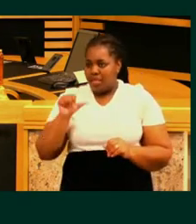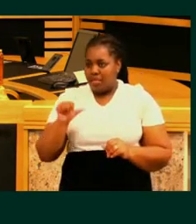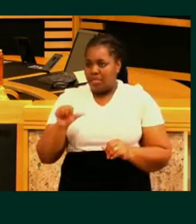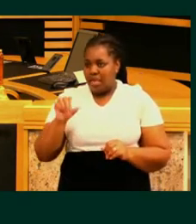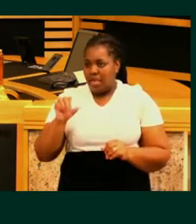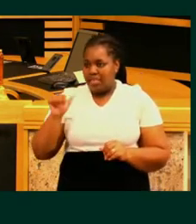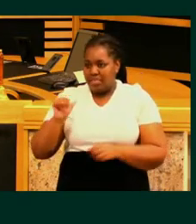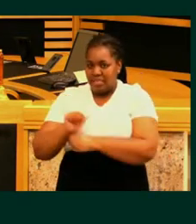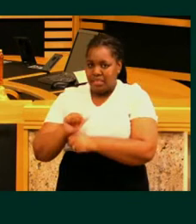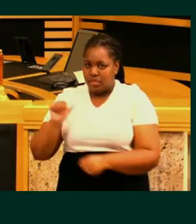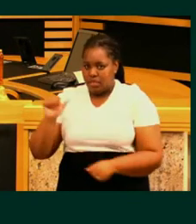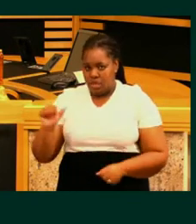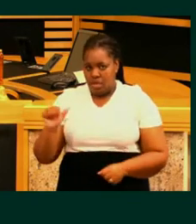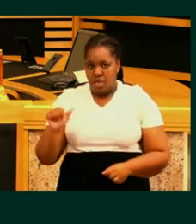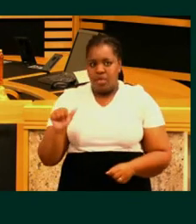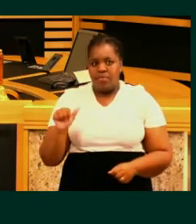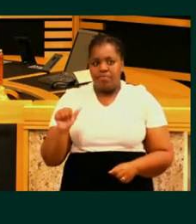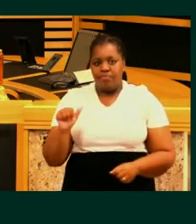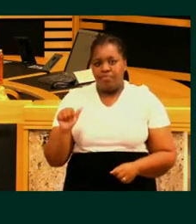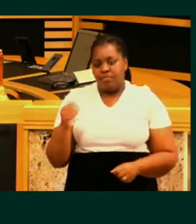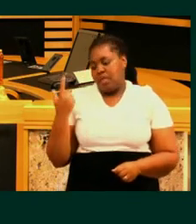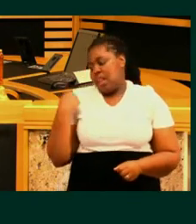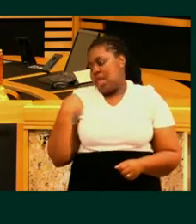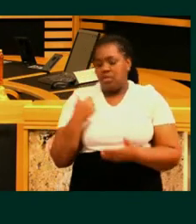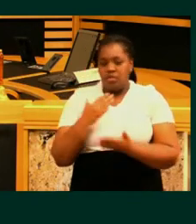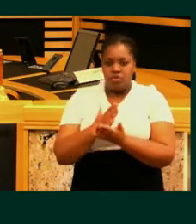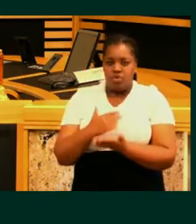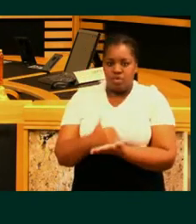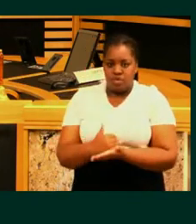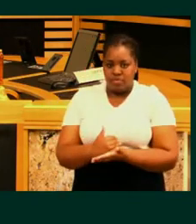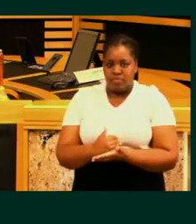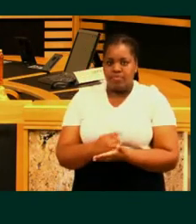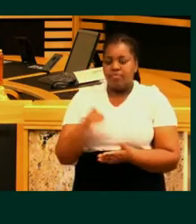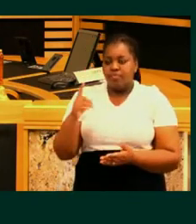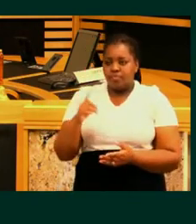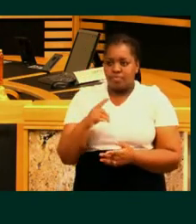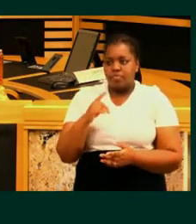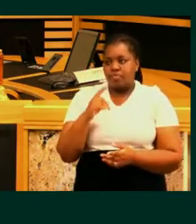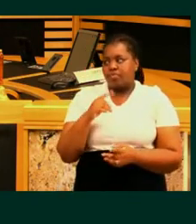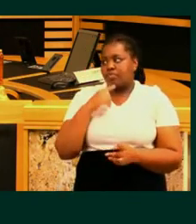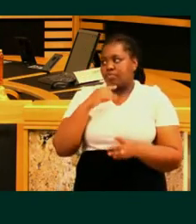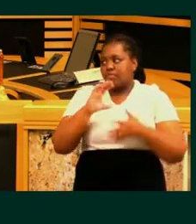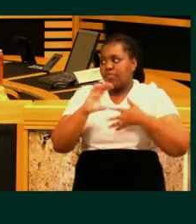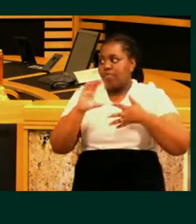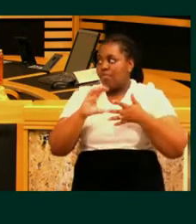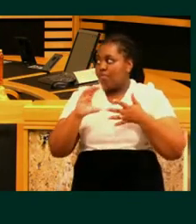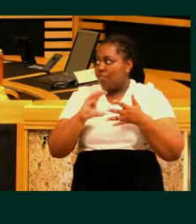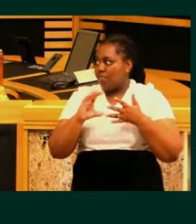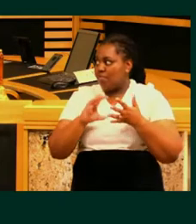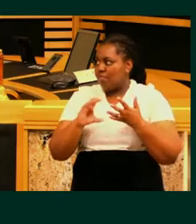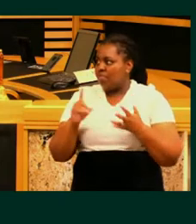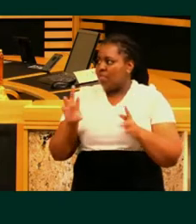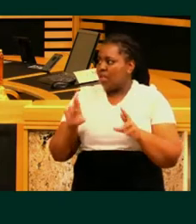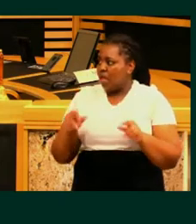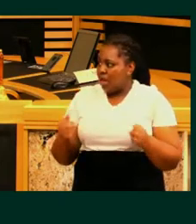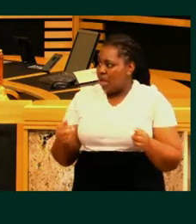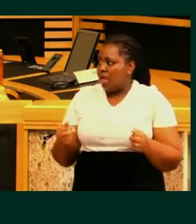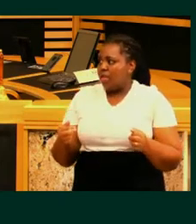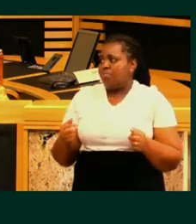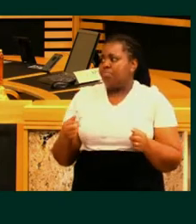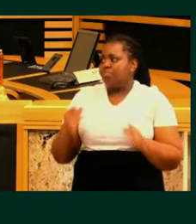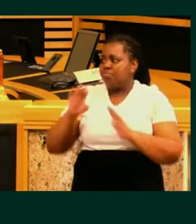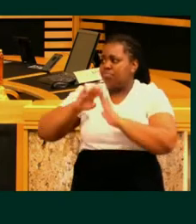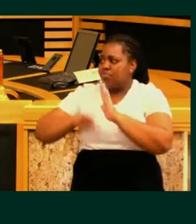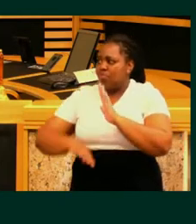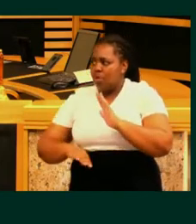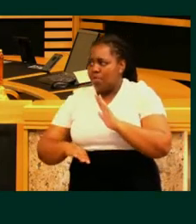11,616 in the in the in the last quarter in the sexual offenses category rape did drop